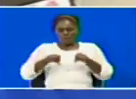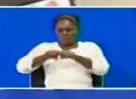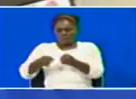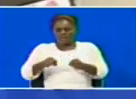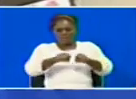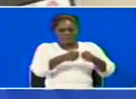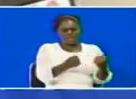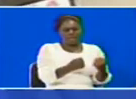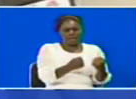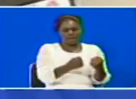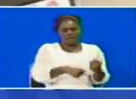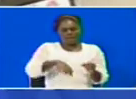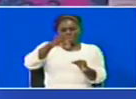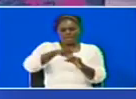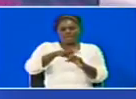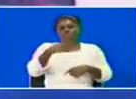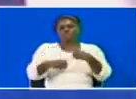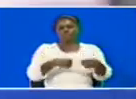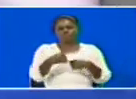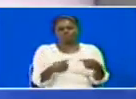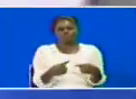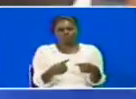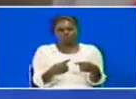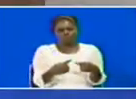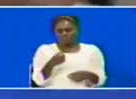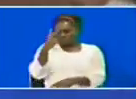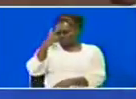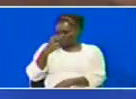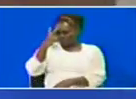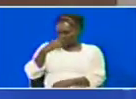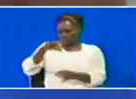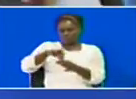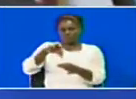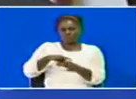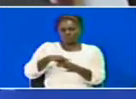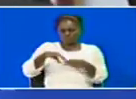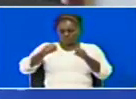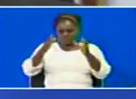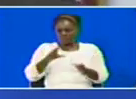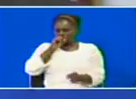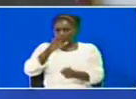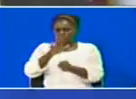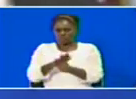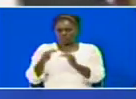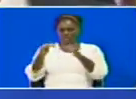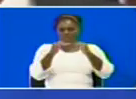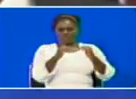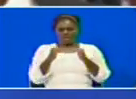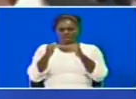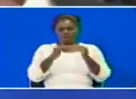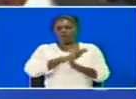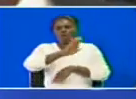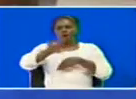violation of the electoral process. To help reduce suspicion in the high-stake election, Chebukati promised to create a level playing field for